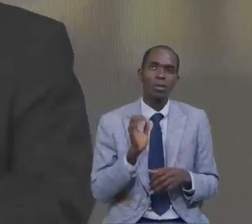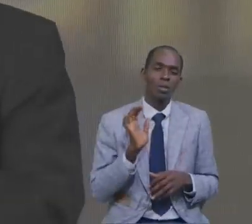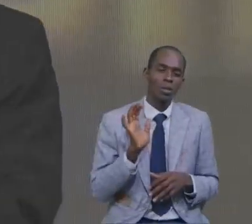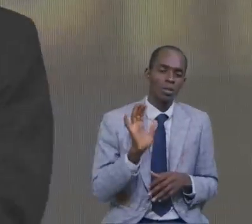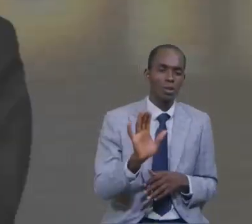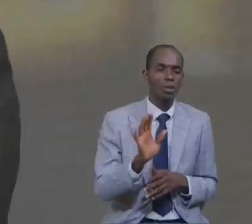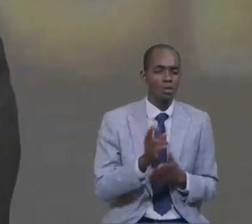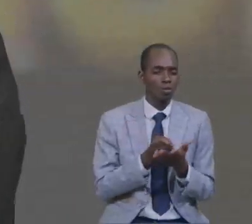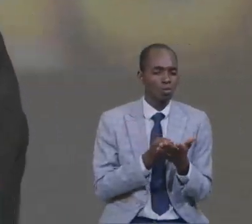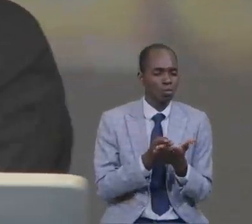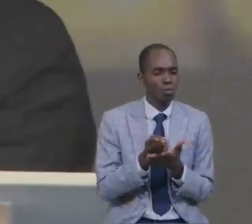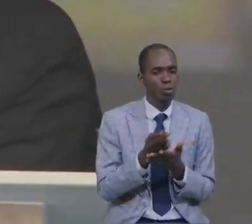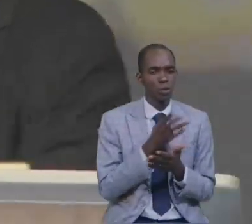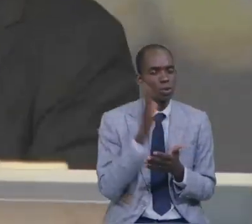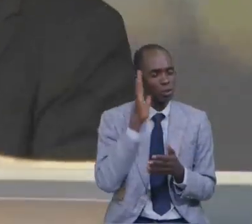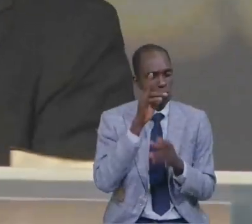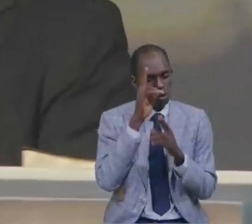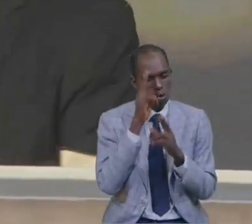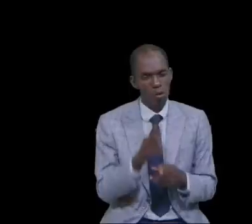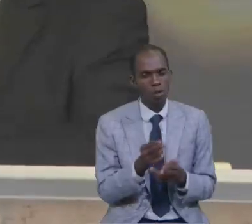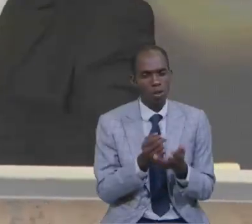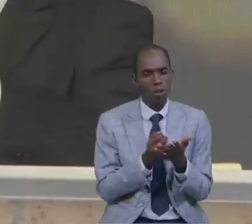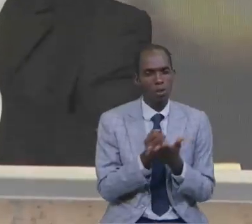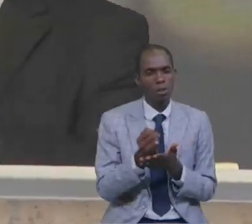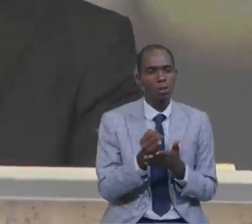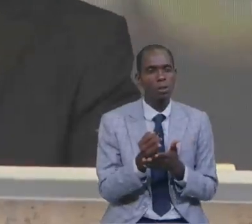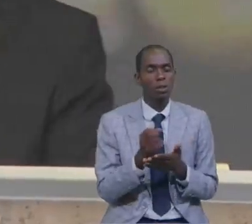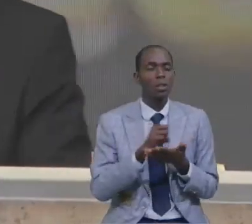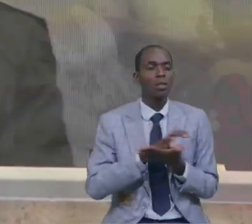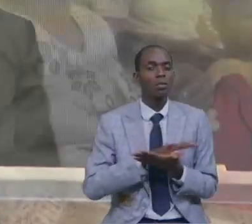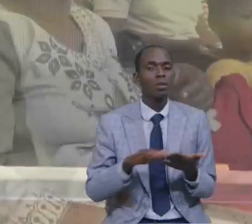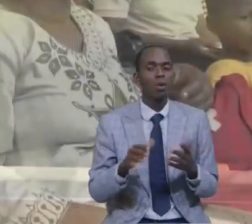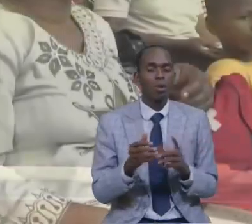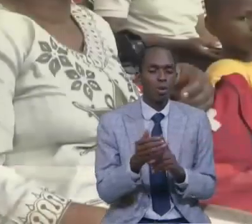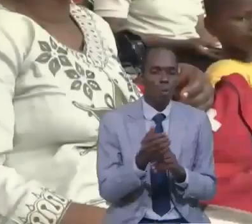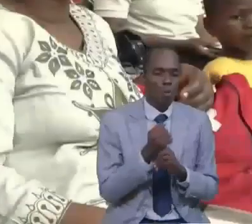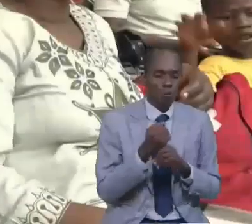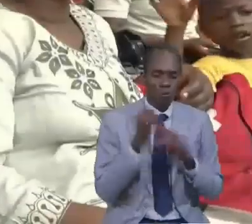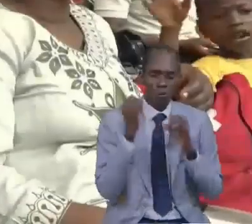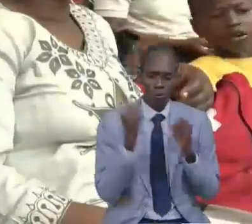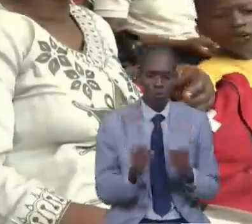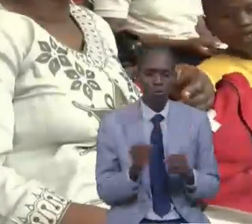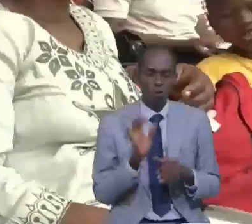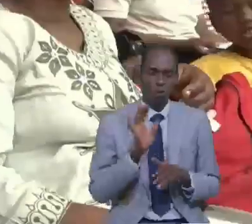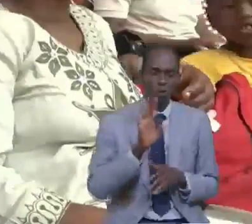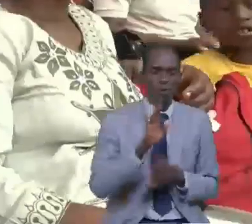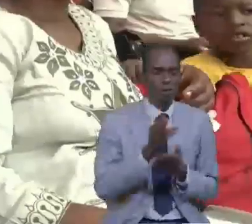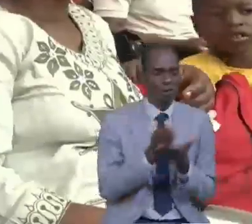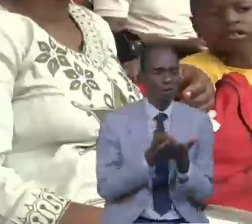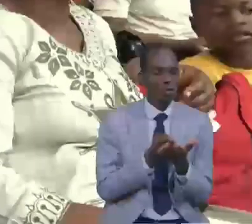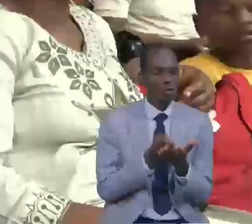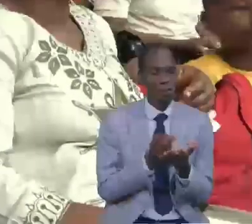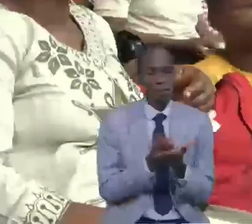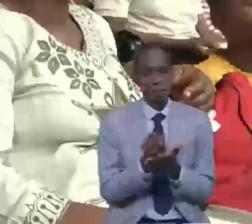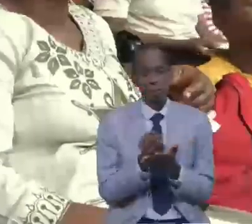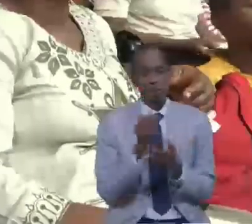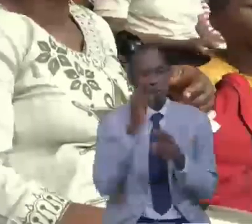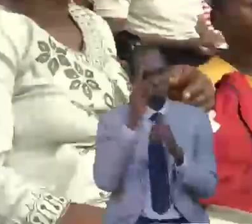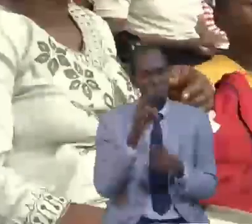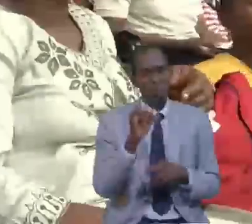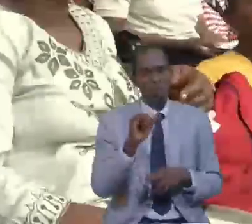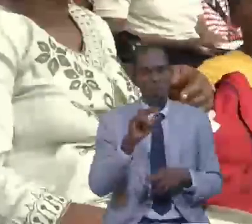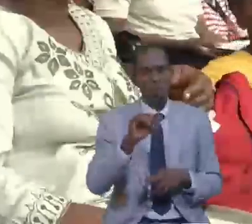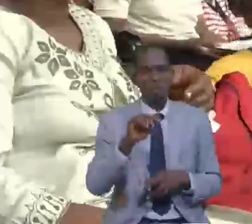integrity. Complaint will not steal my integrity. Anger will not